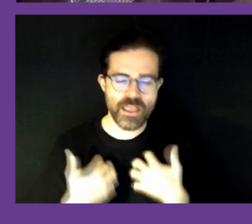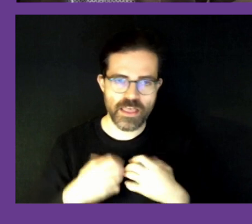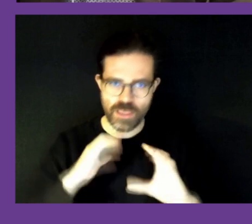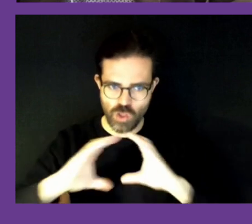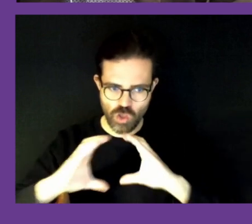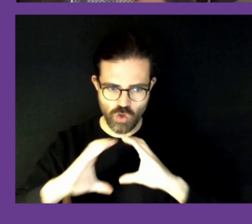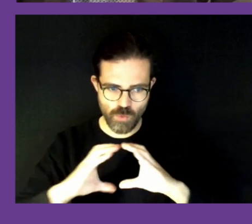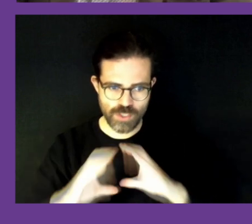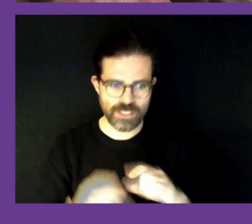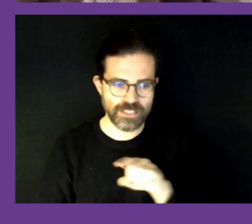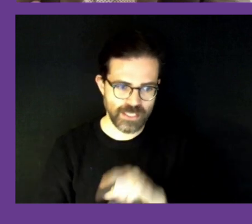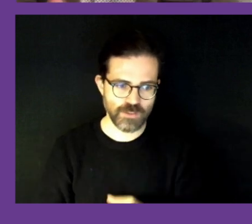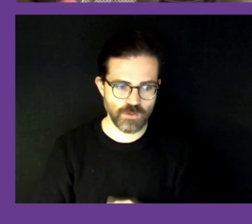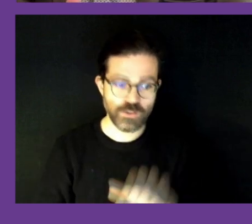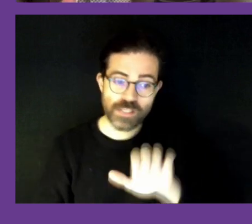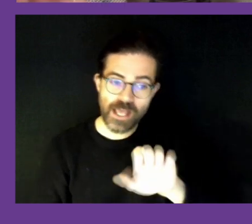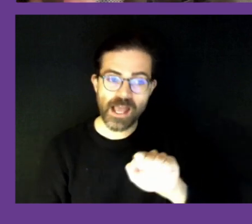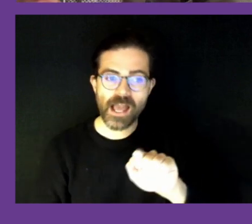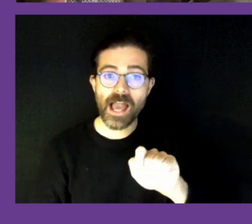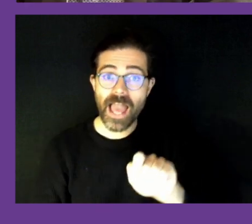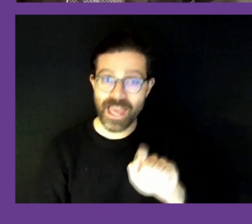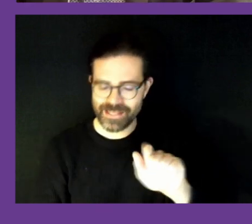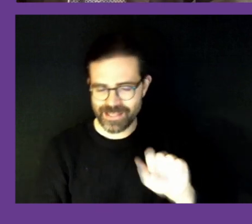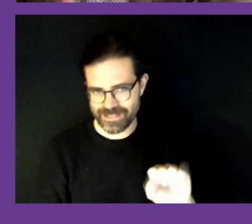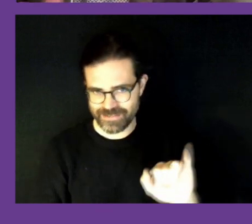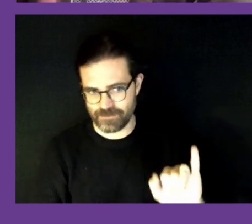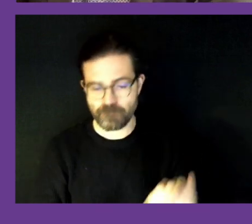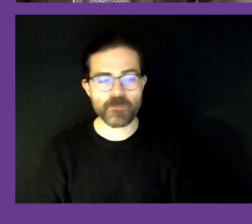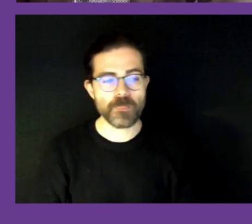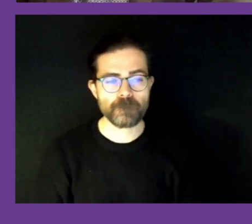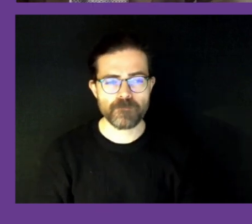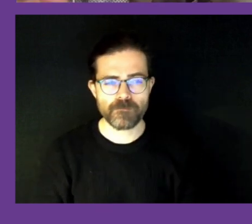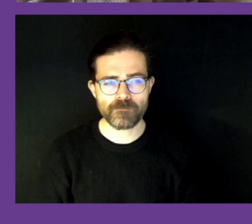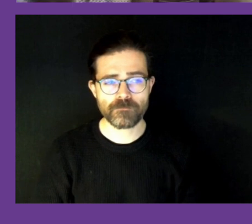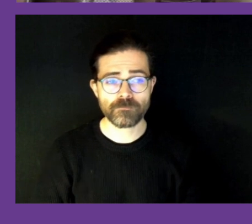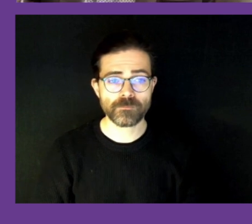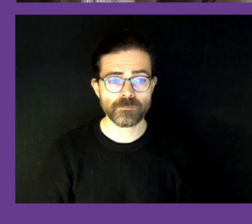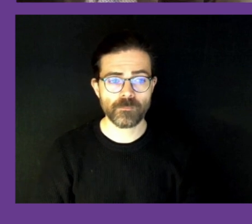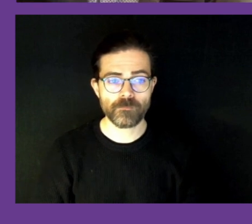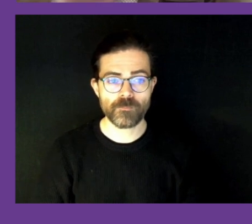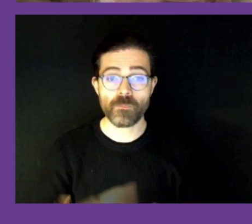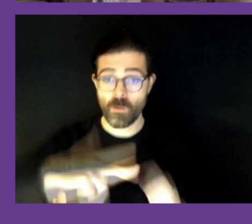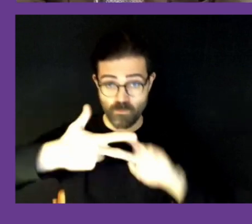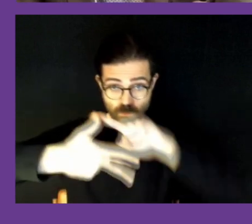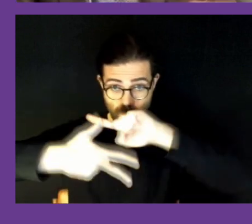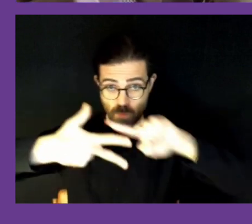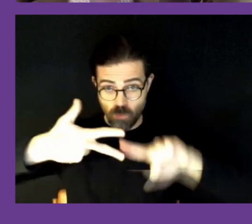PSAs. Another 3 harmonized standards are being revised to be